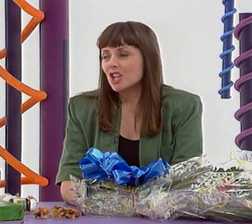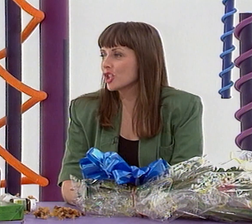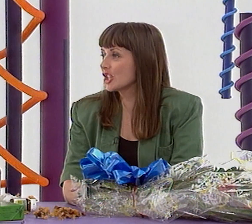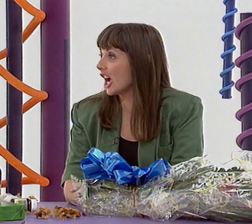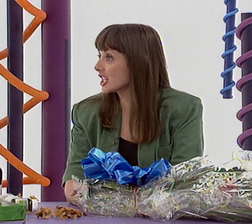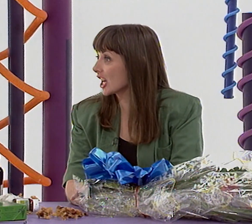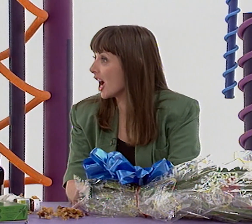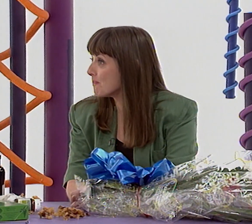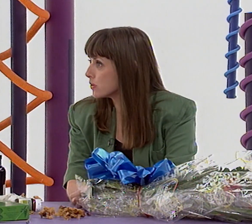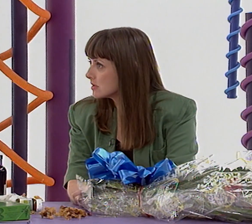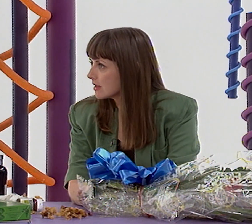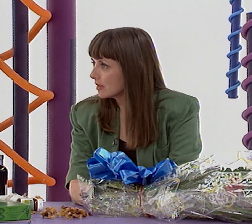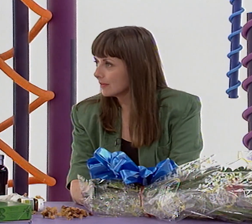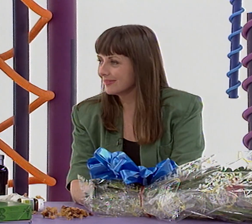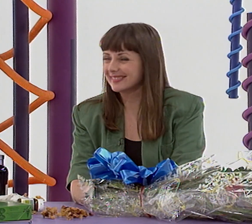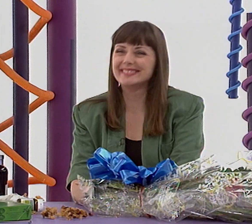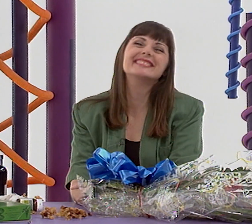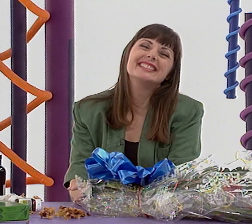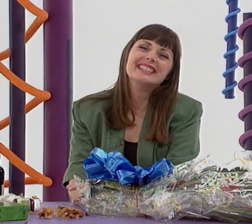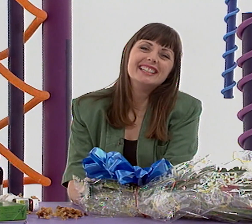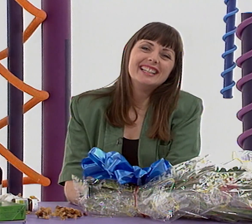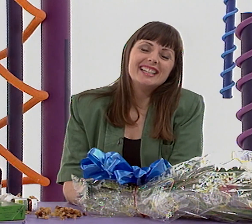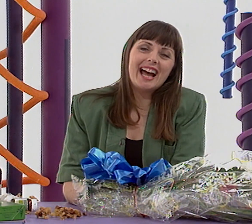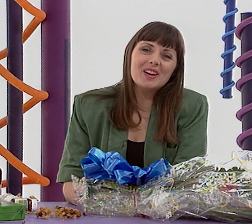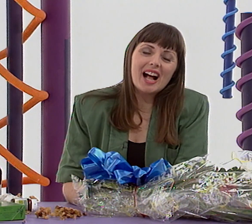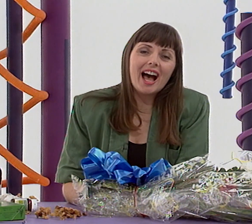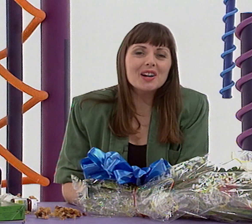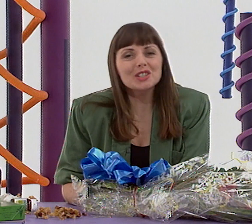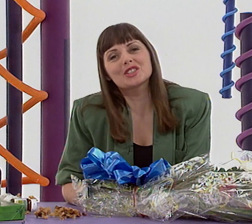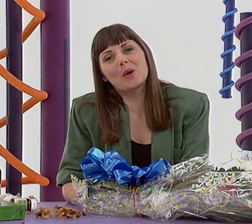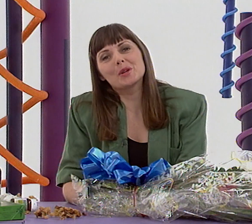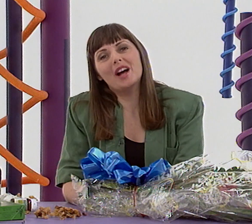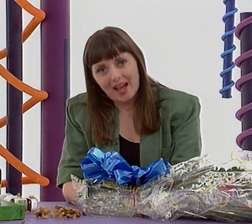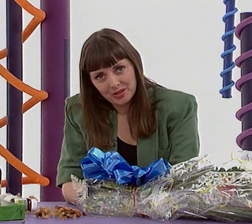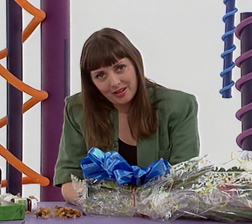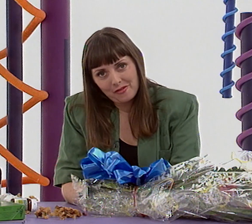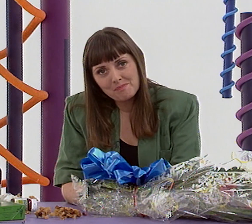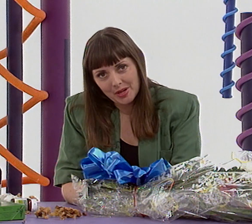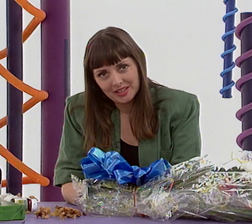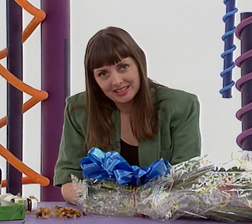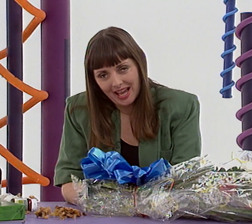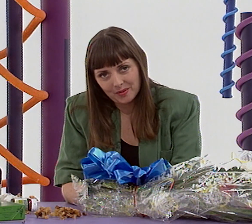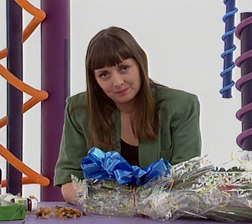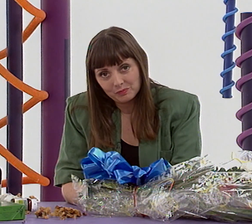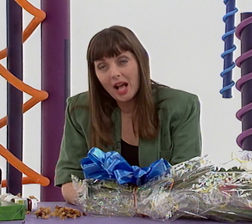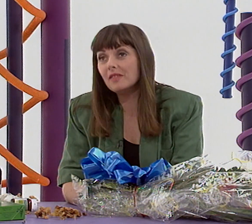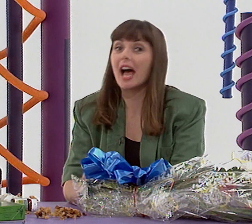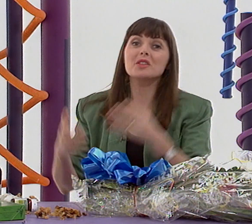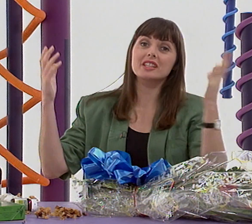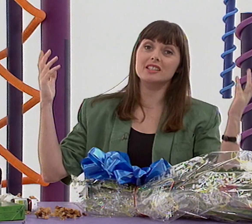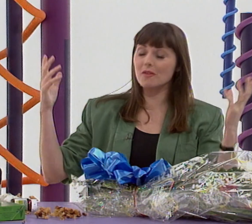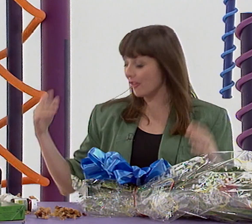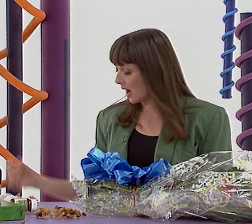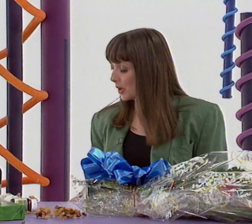more thing. Shut up! Oh. Now, how do you stop your house from burning down? Well,